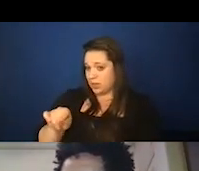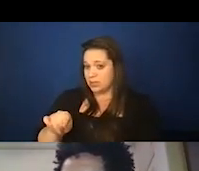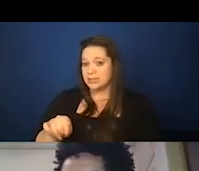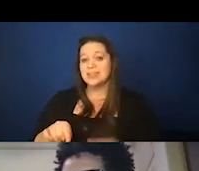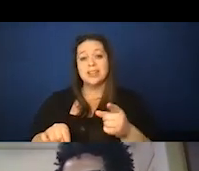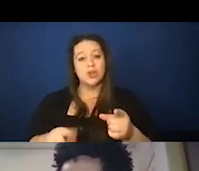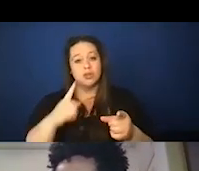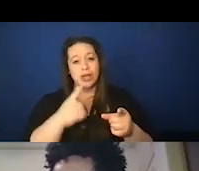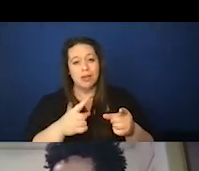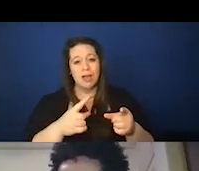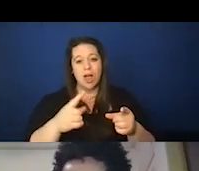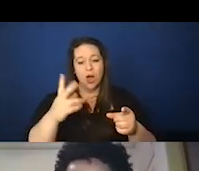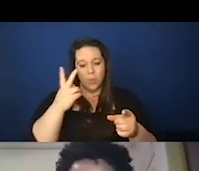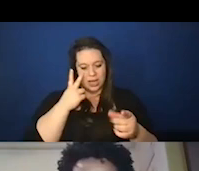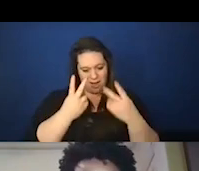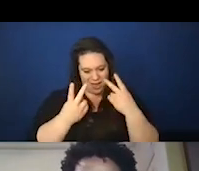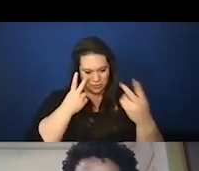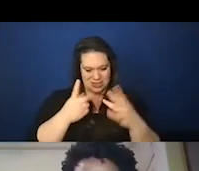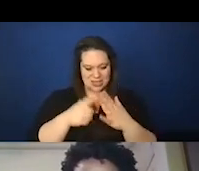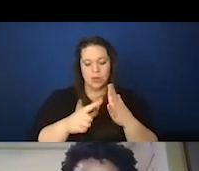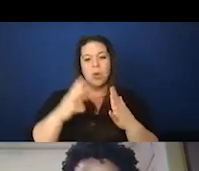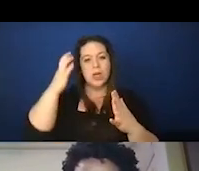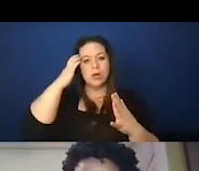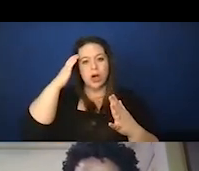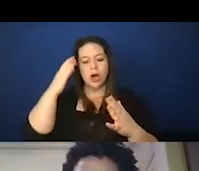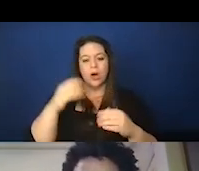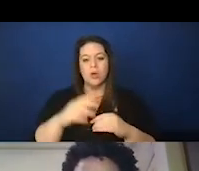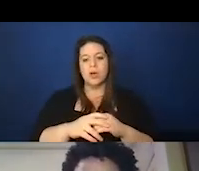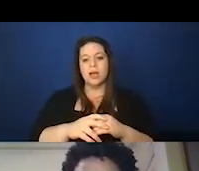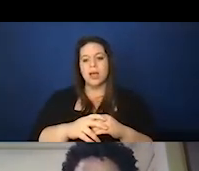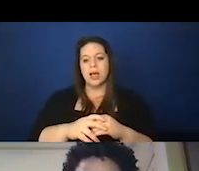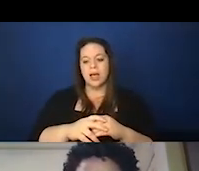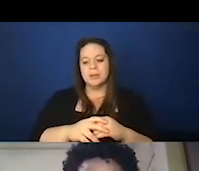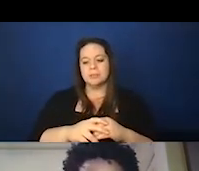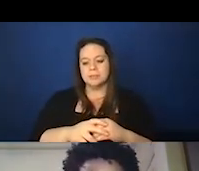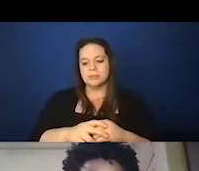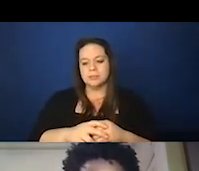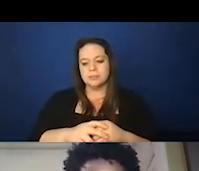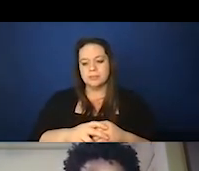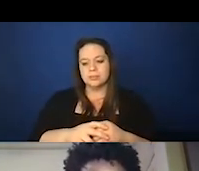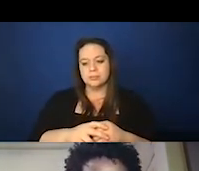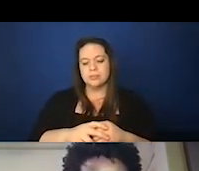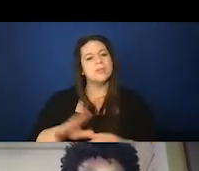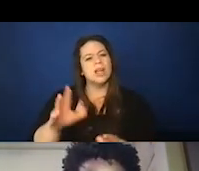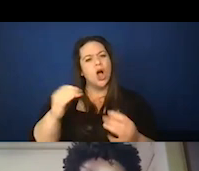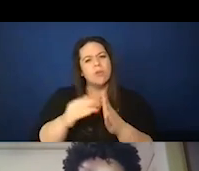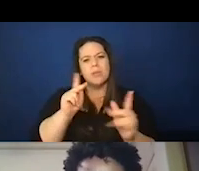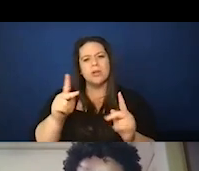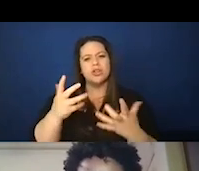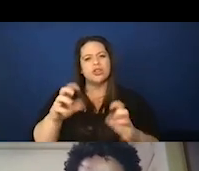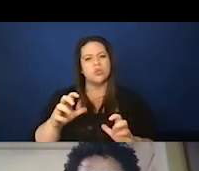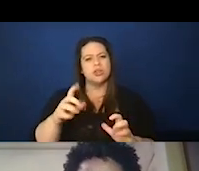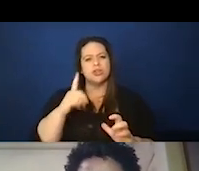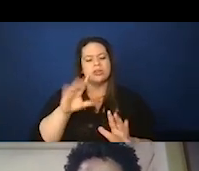knows. And, as physicians, we do see all the bad stuff. And sometimes people, you don't want to experience it. You rather just learn from people telling